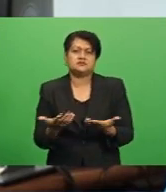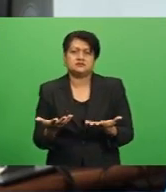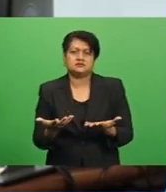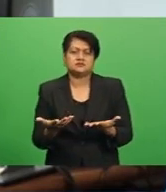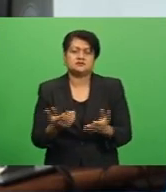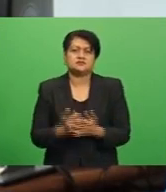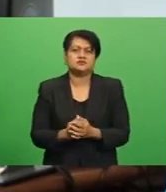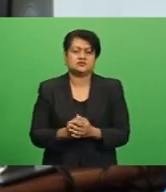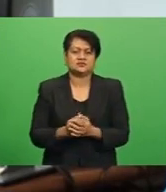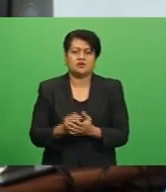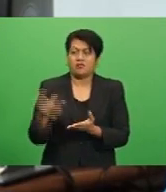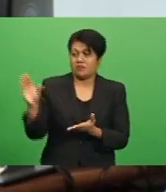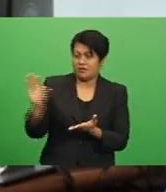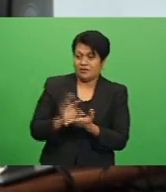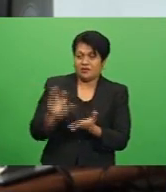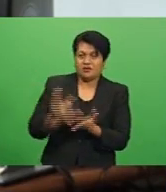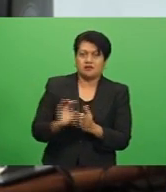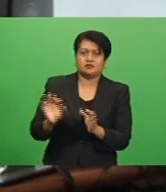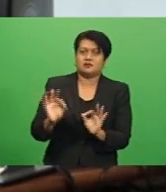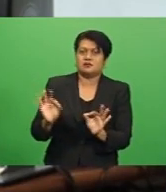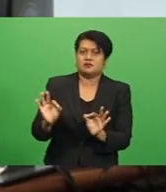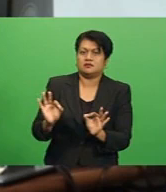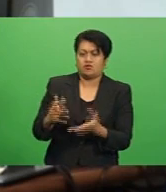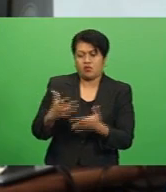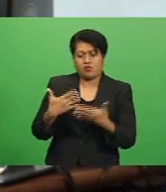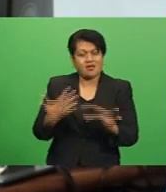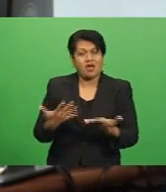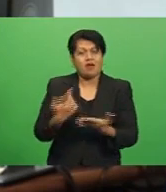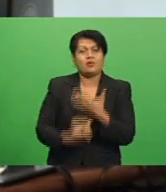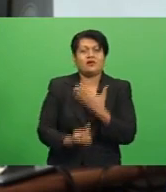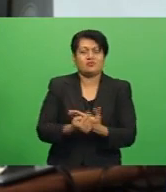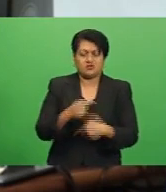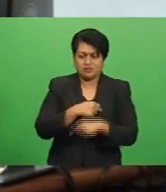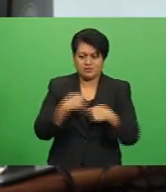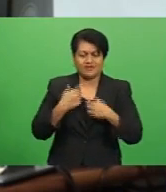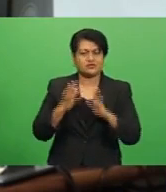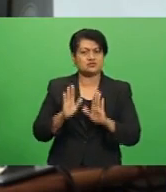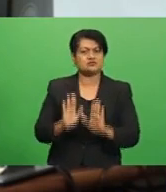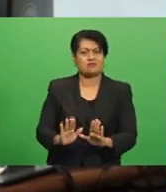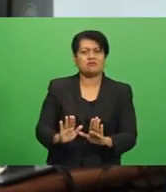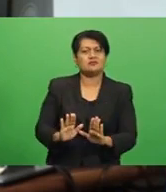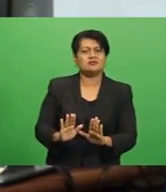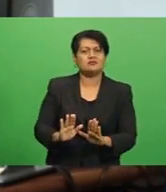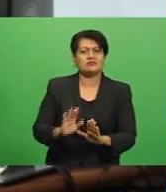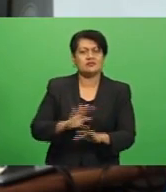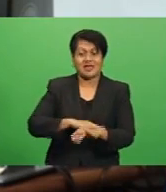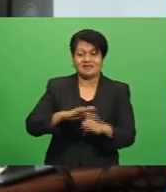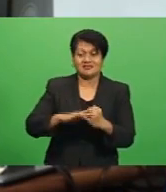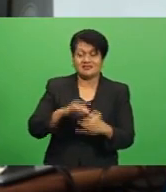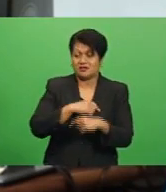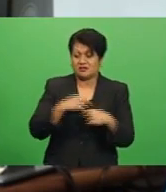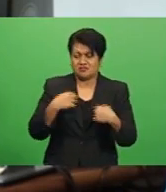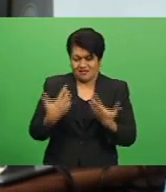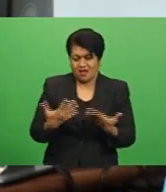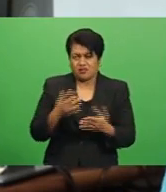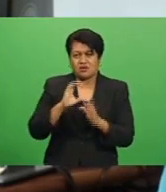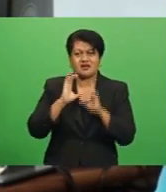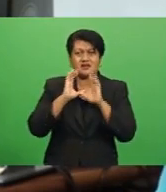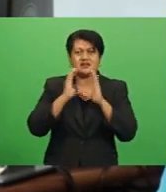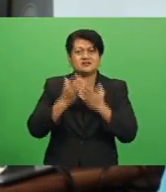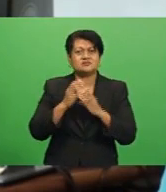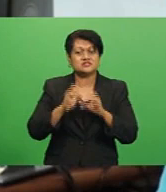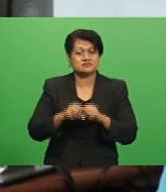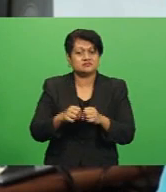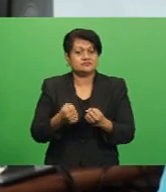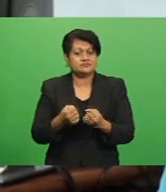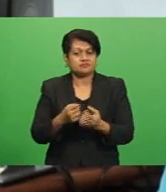and the supply didn't have any more bitumen, so we had to stop until this Christmas break now, and we